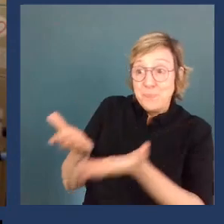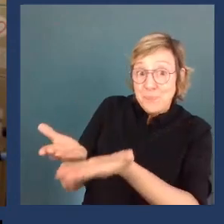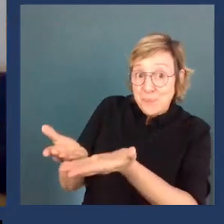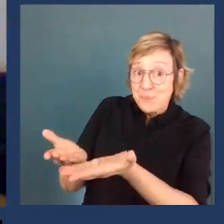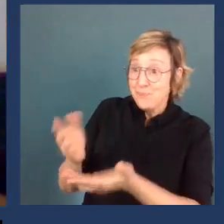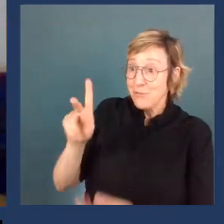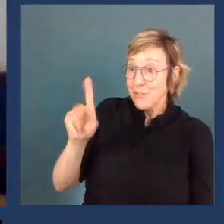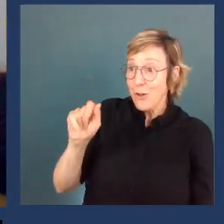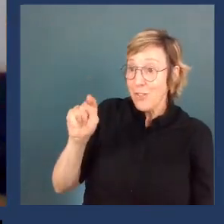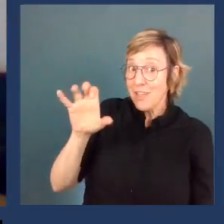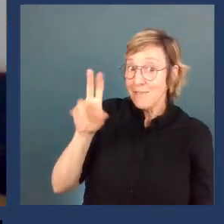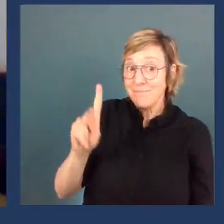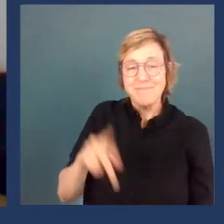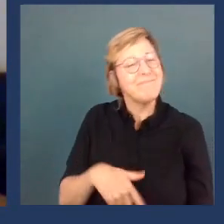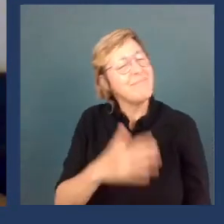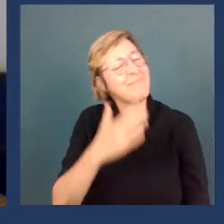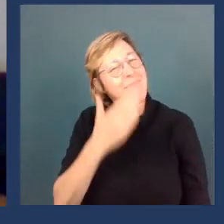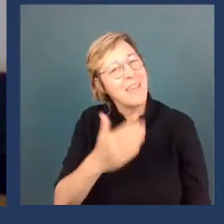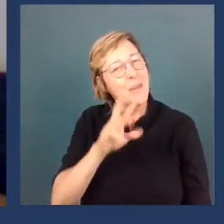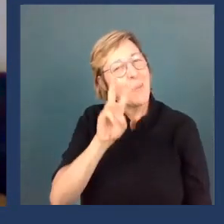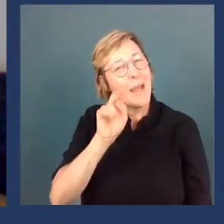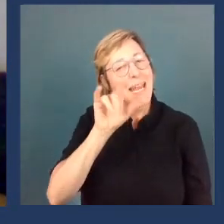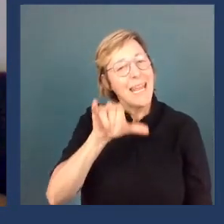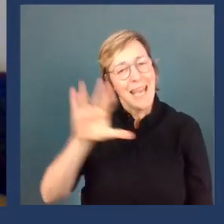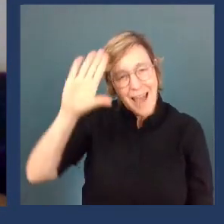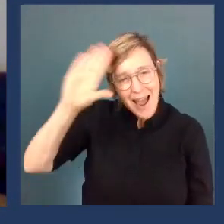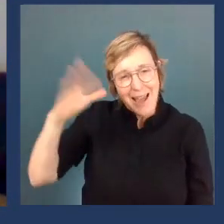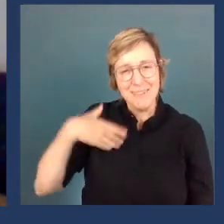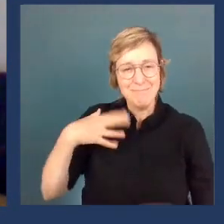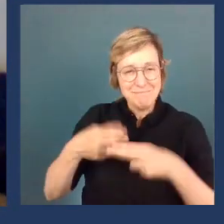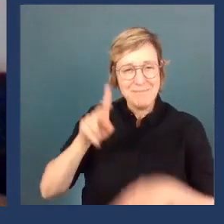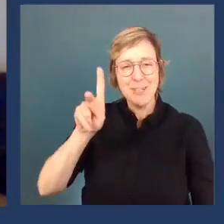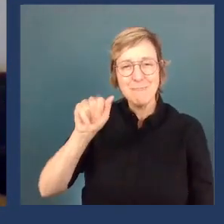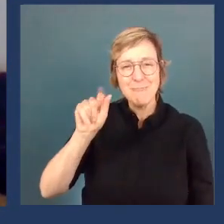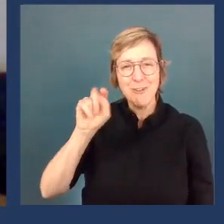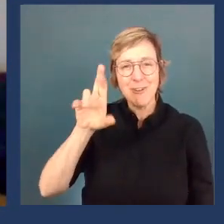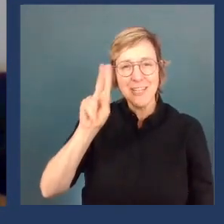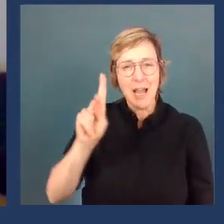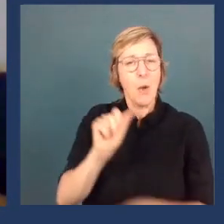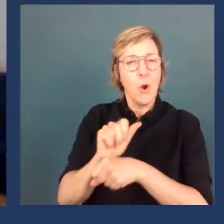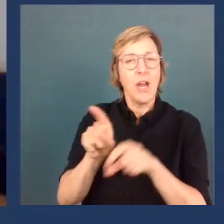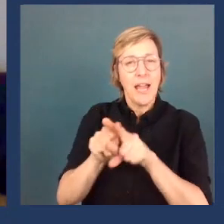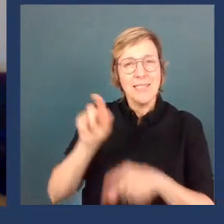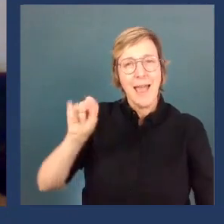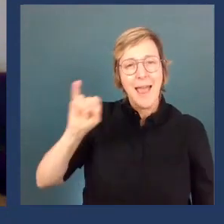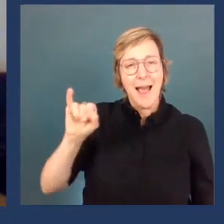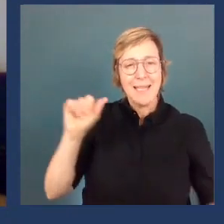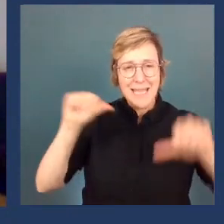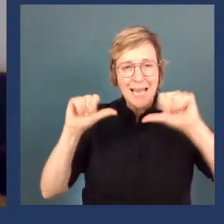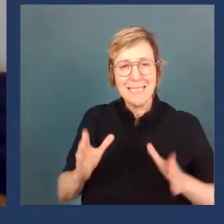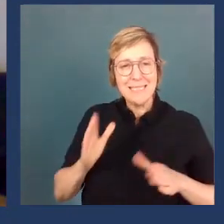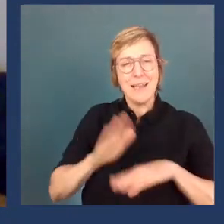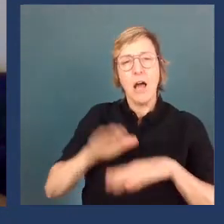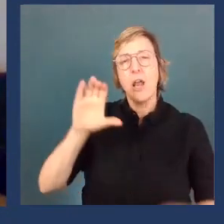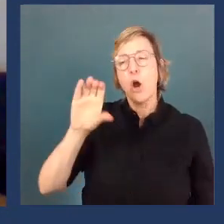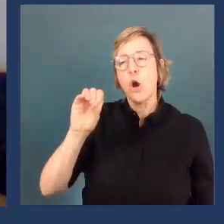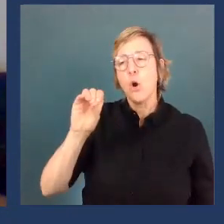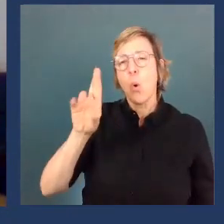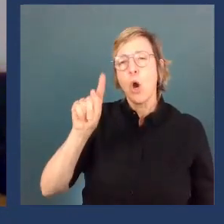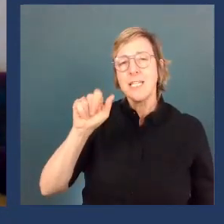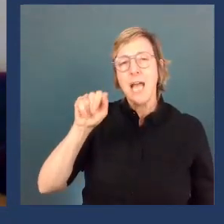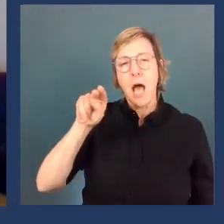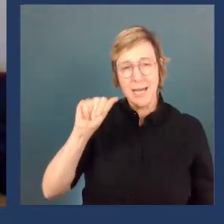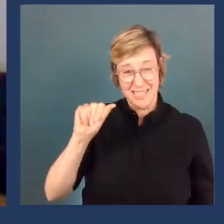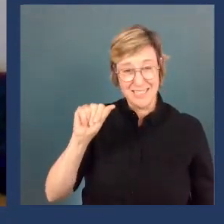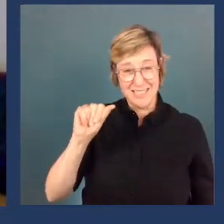to you. Yeah. Thank you, Wendy. So hi, everyone. I'm Kartik. I work as an AI scientist on the Cortana team here at Microsoft, our personal